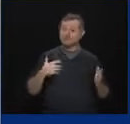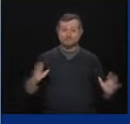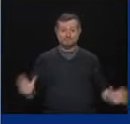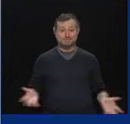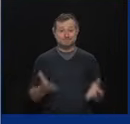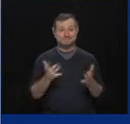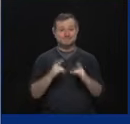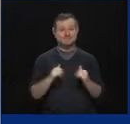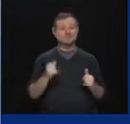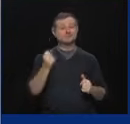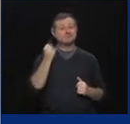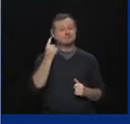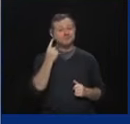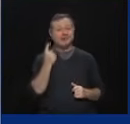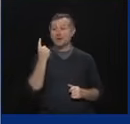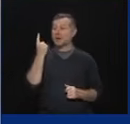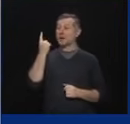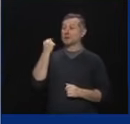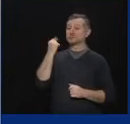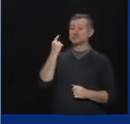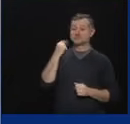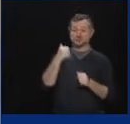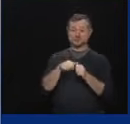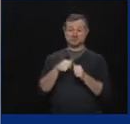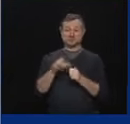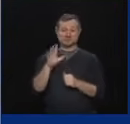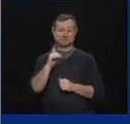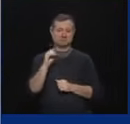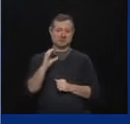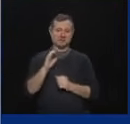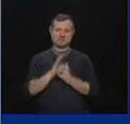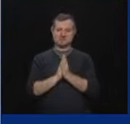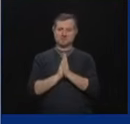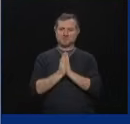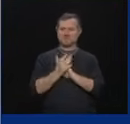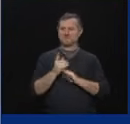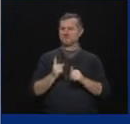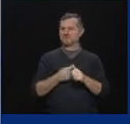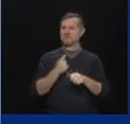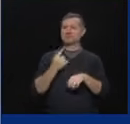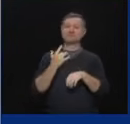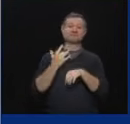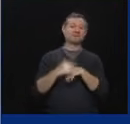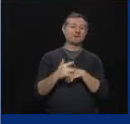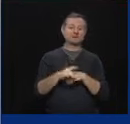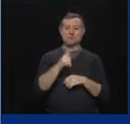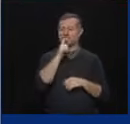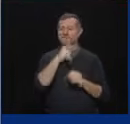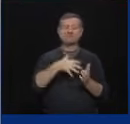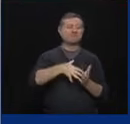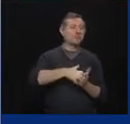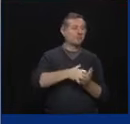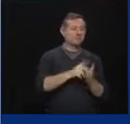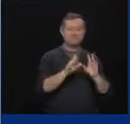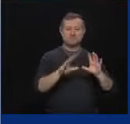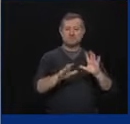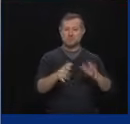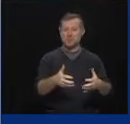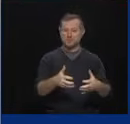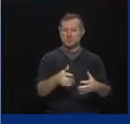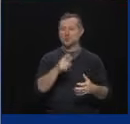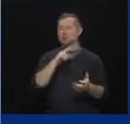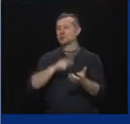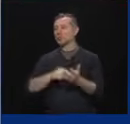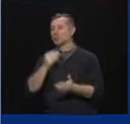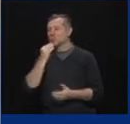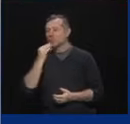trend, December, when they're first available, it was people, highly vulnerable people in nursing homes. Then we started doing people older